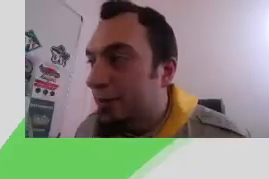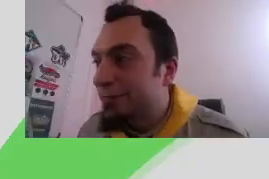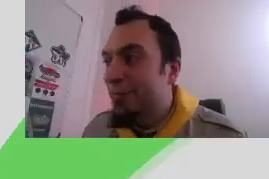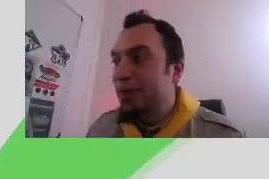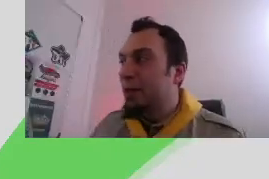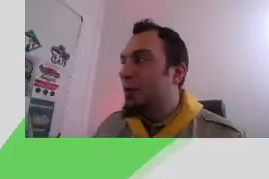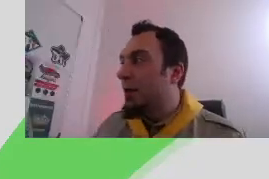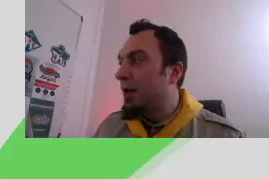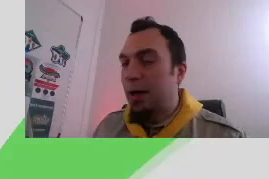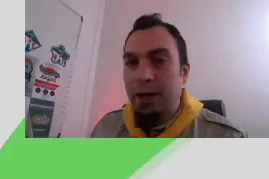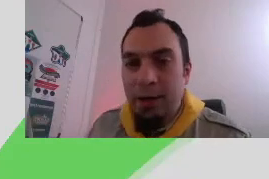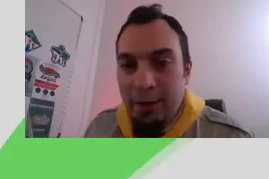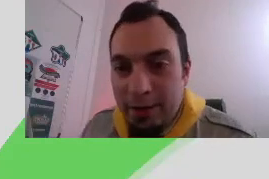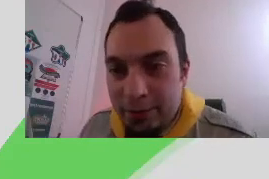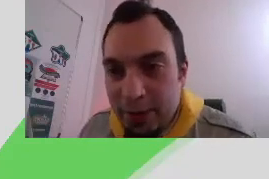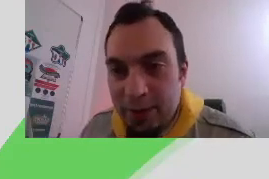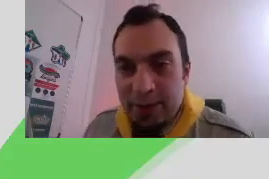Thank you. Big thank you.